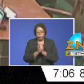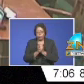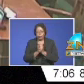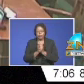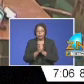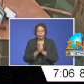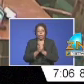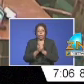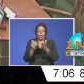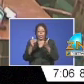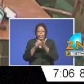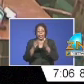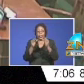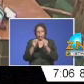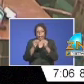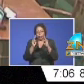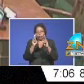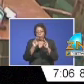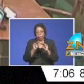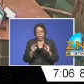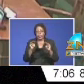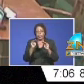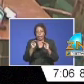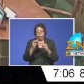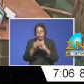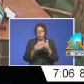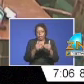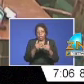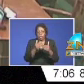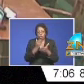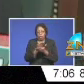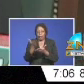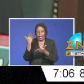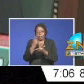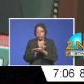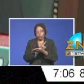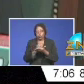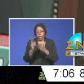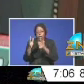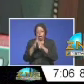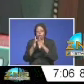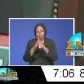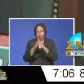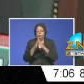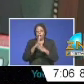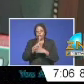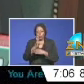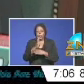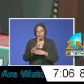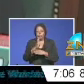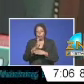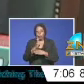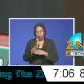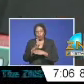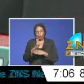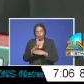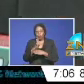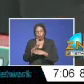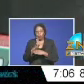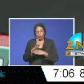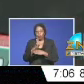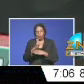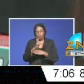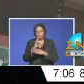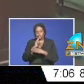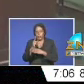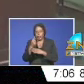briefly again on Monday morning after the proceedings ended abruptly last week, with the House Speaker blasting members for breaching their own COVID-19